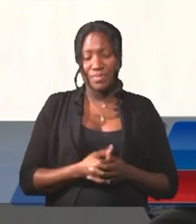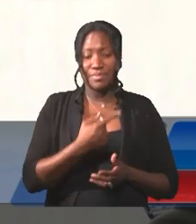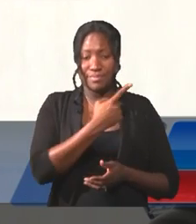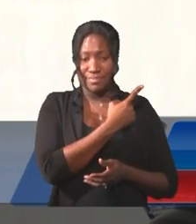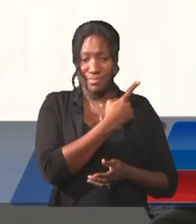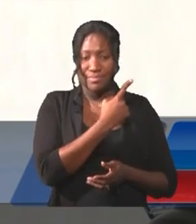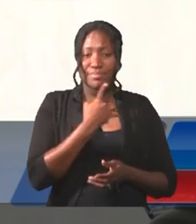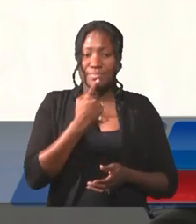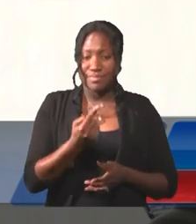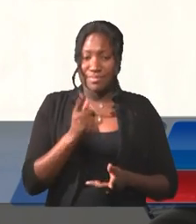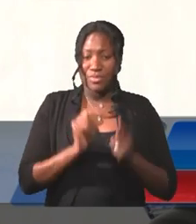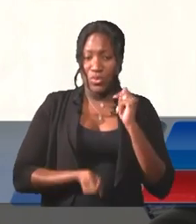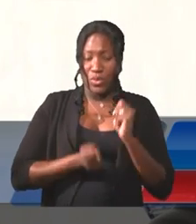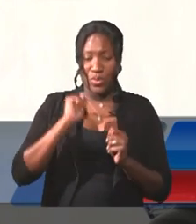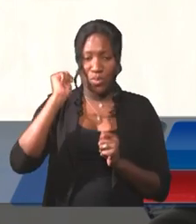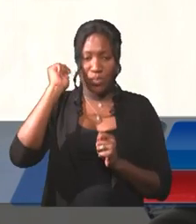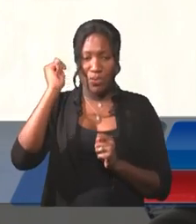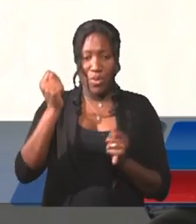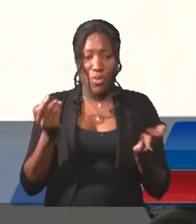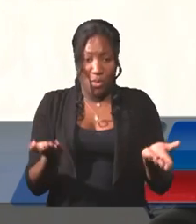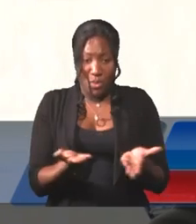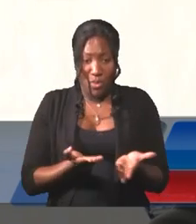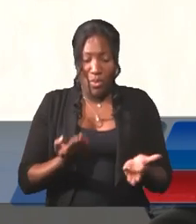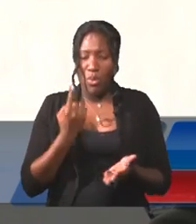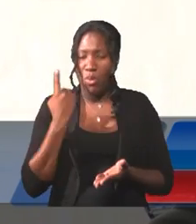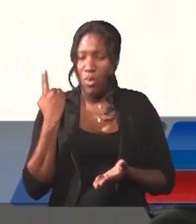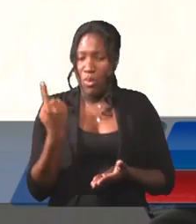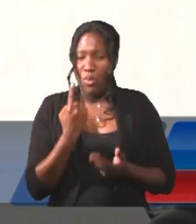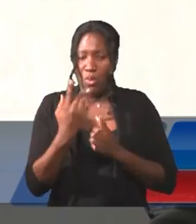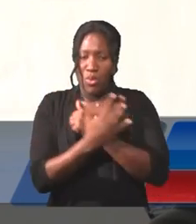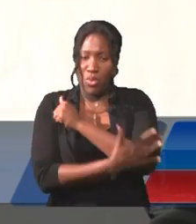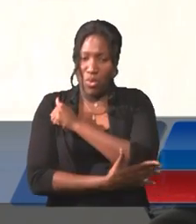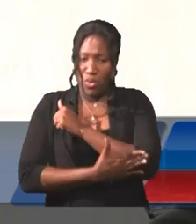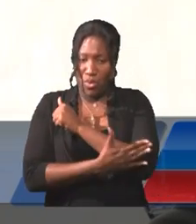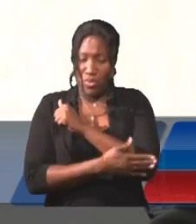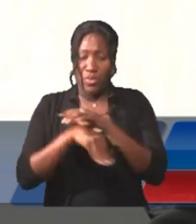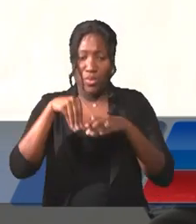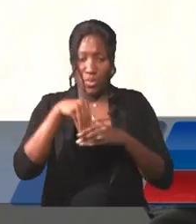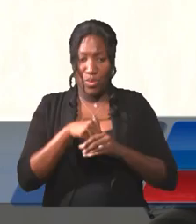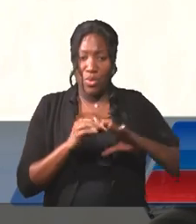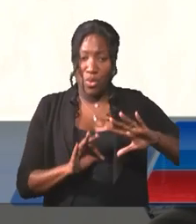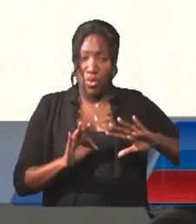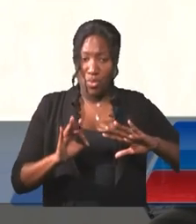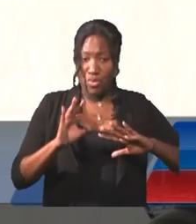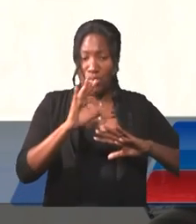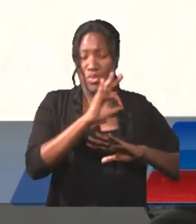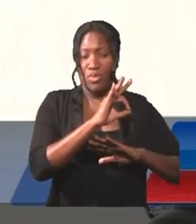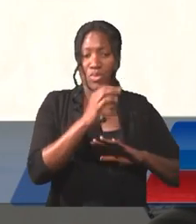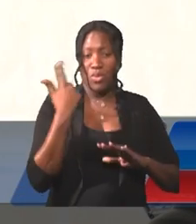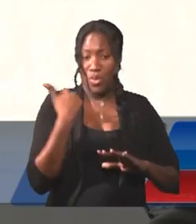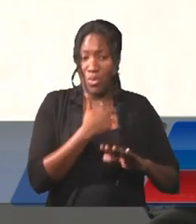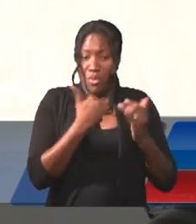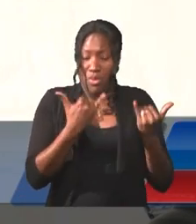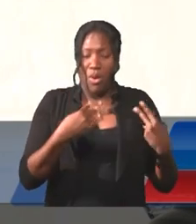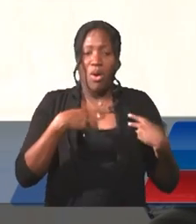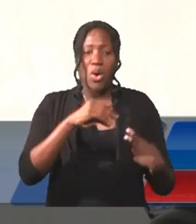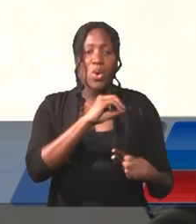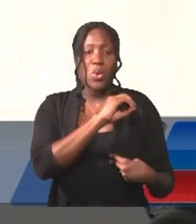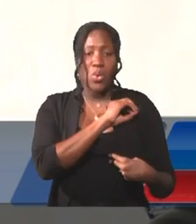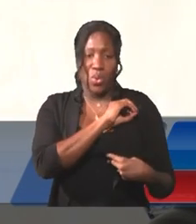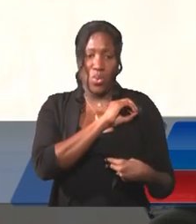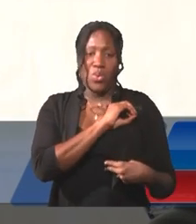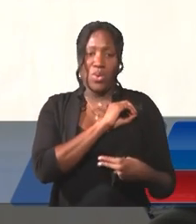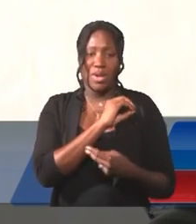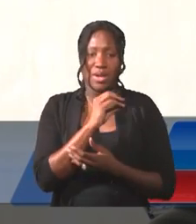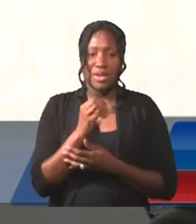Trinidad and Tobago is the only country in the general Caribbean region who now owns its very